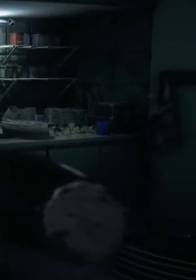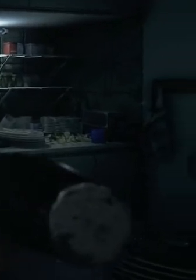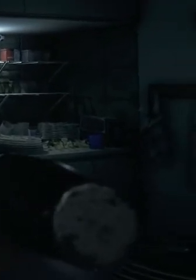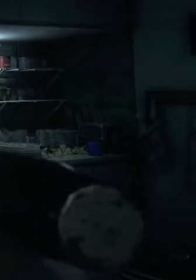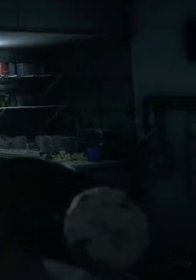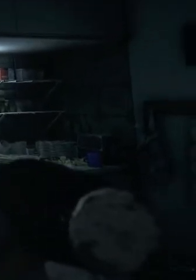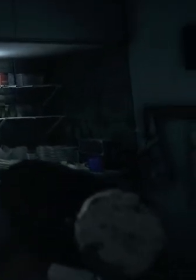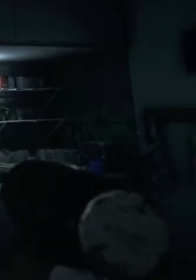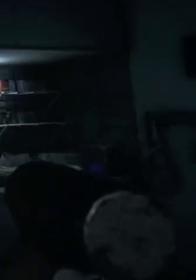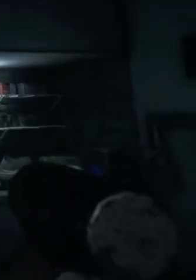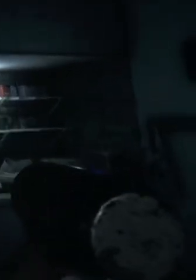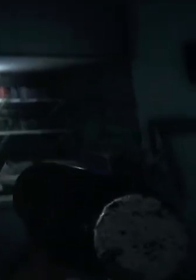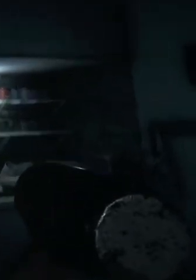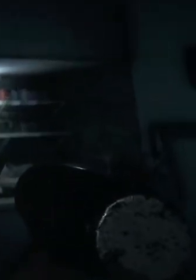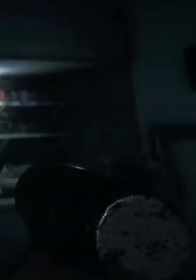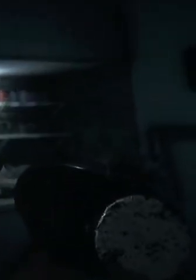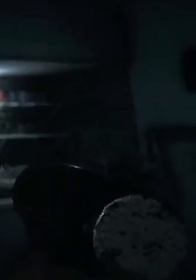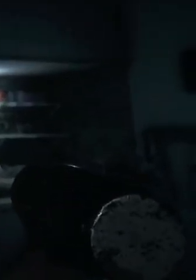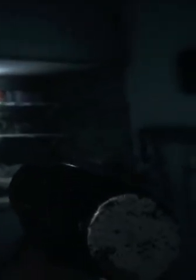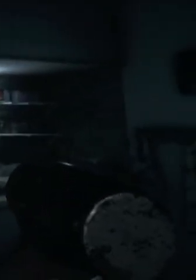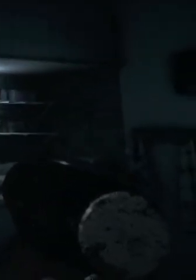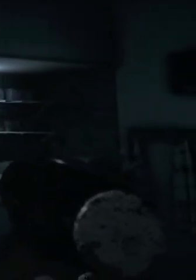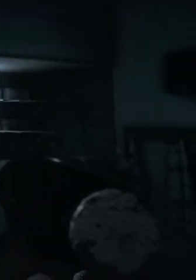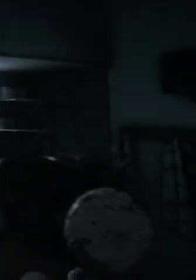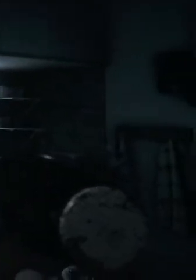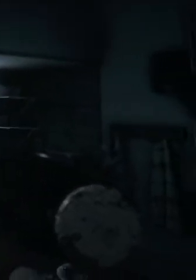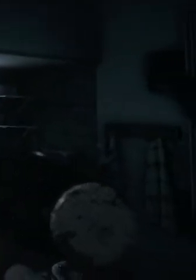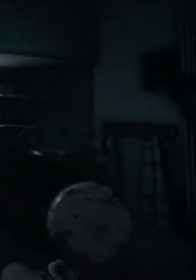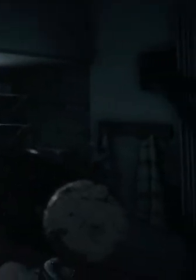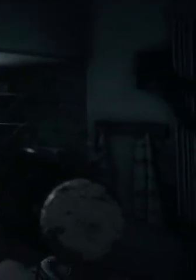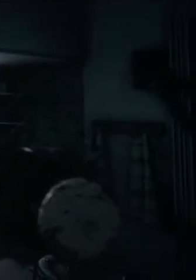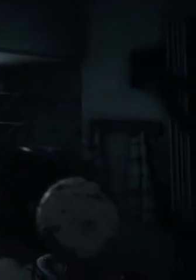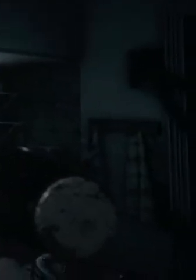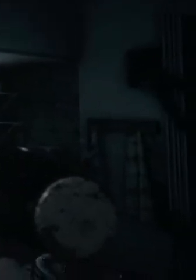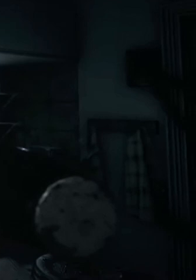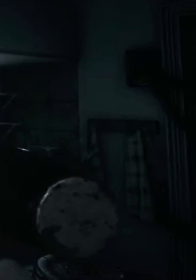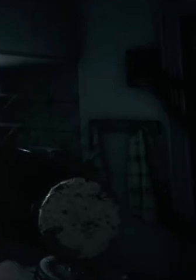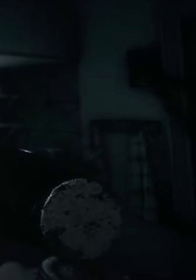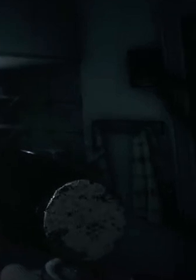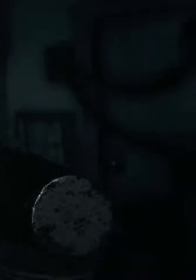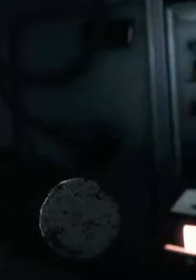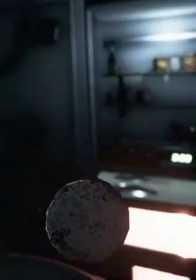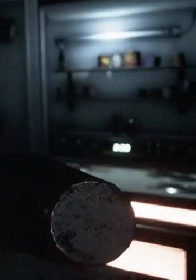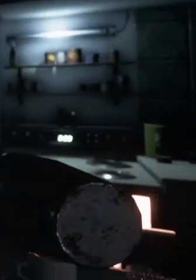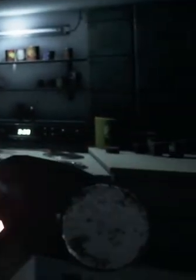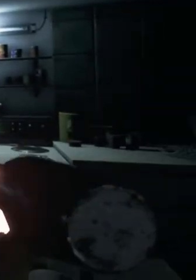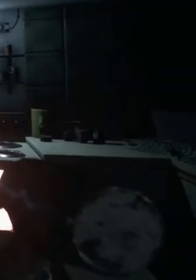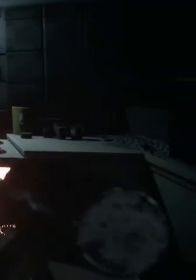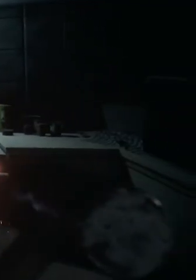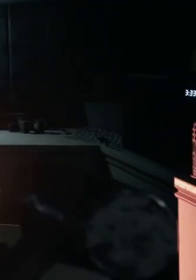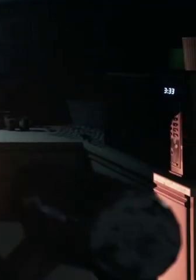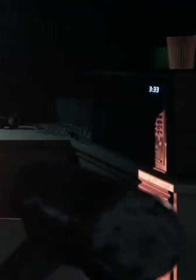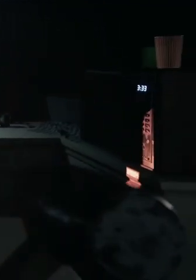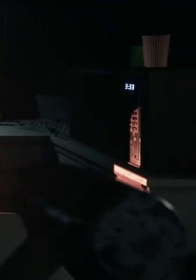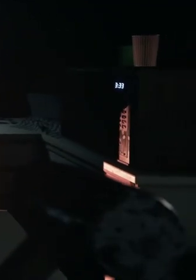nuts always on drugs and alcohol don't mind him he's probably out of it anyway everyone who lives here is fucked